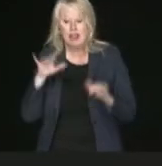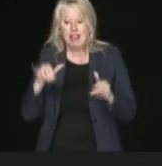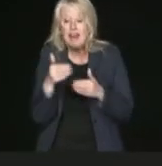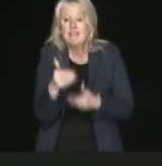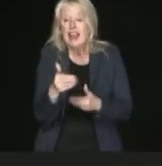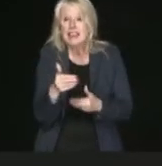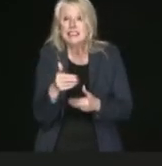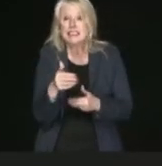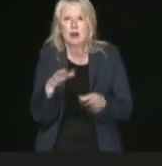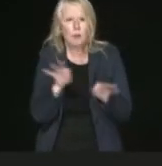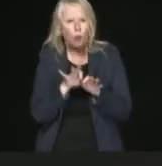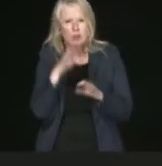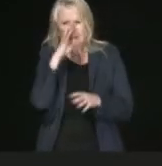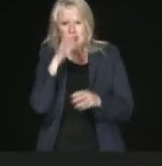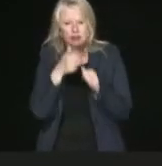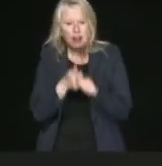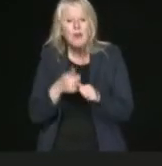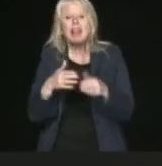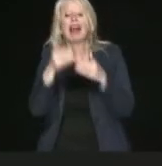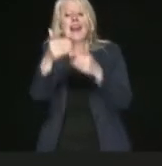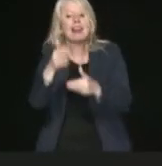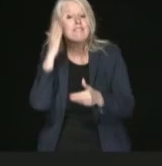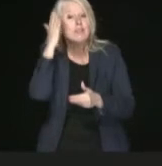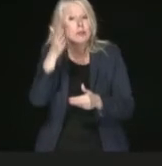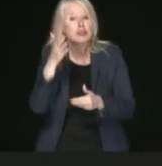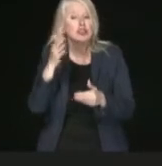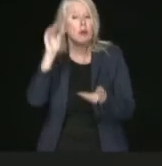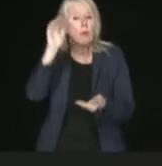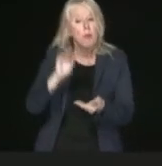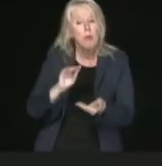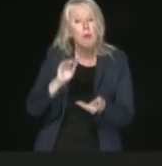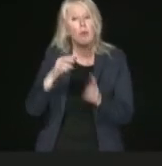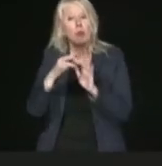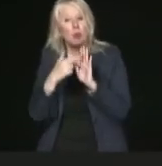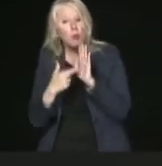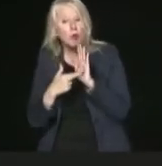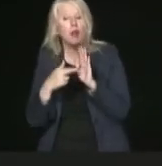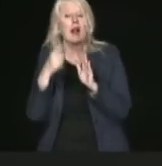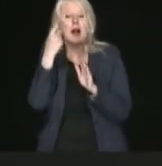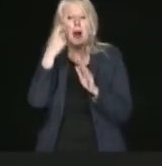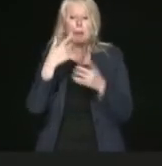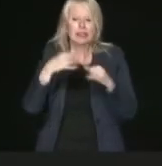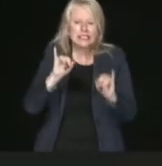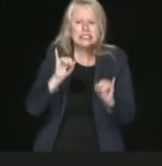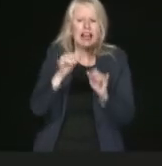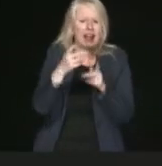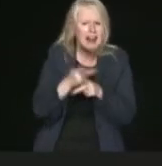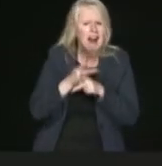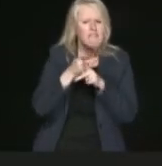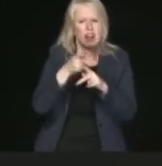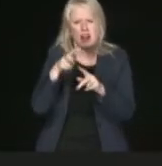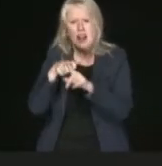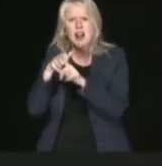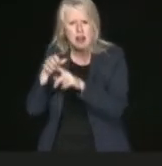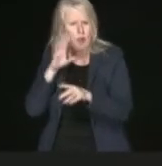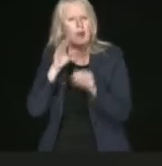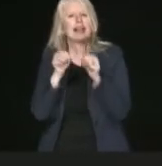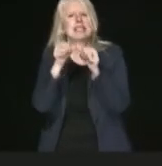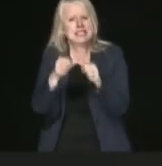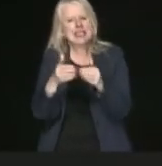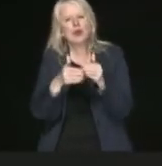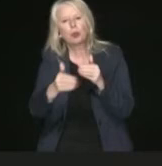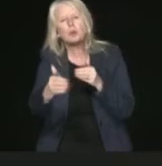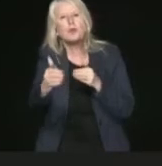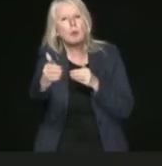vigilance, of easing off to a certain extent but still being careful, will continue until such a time as